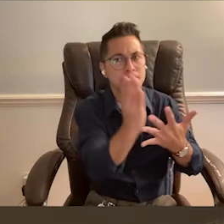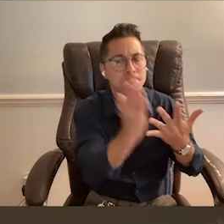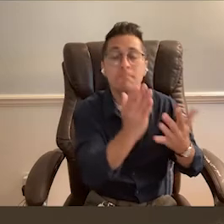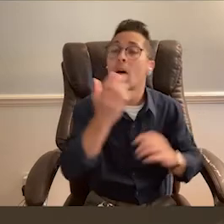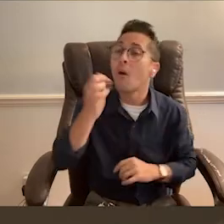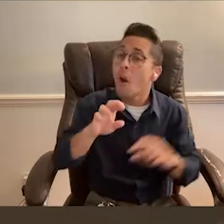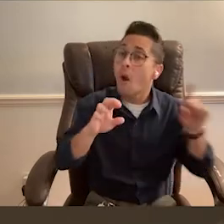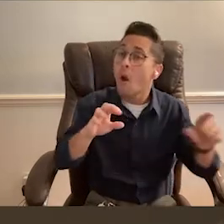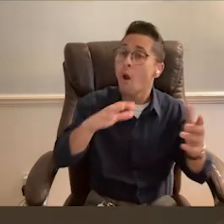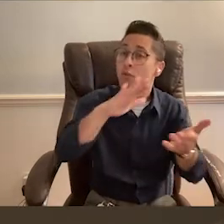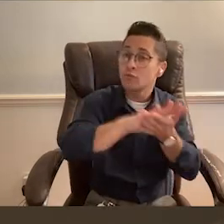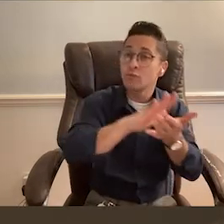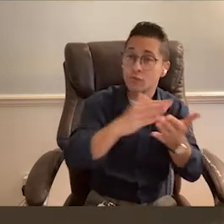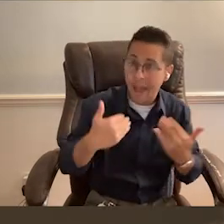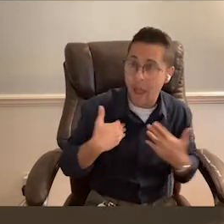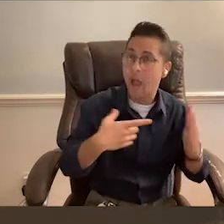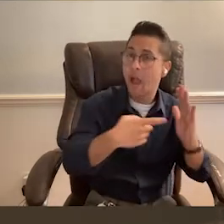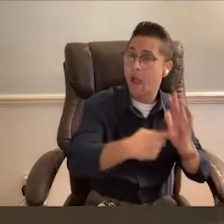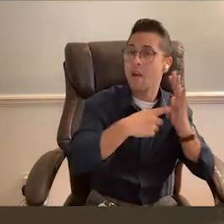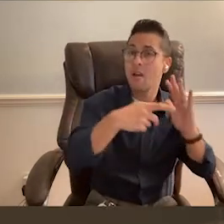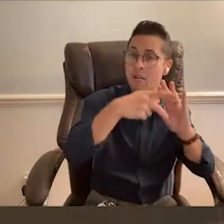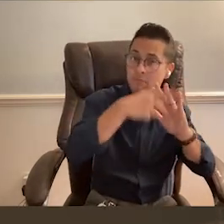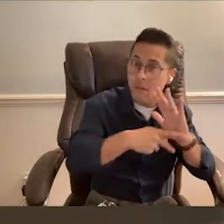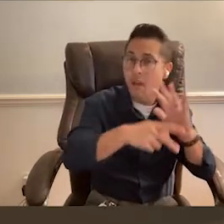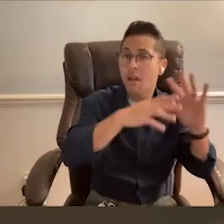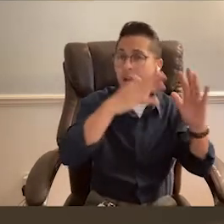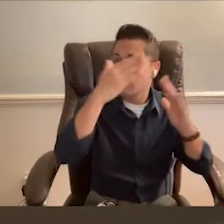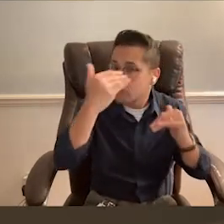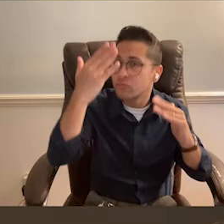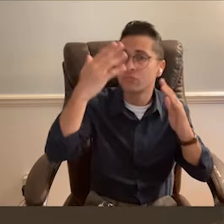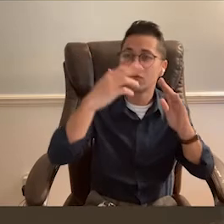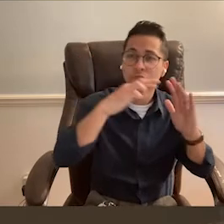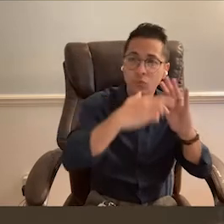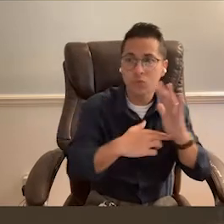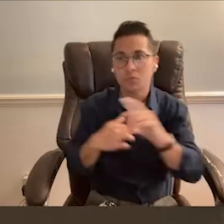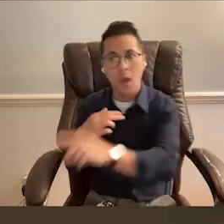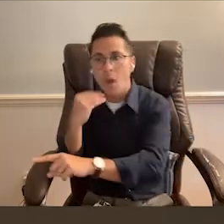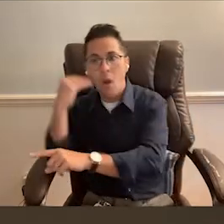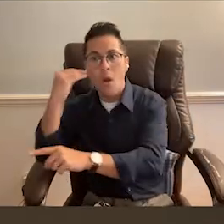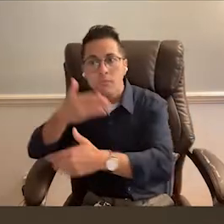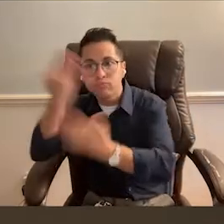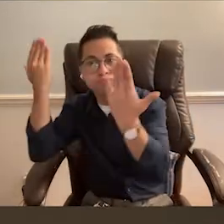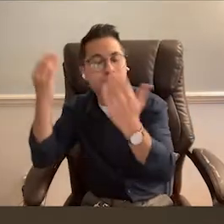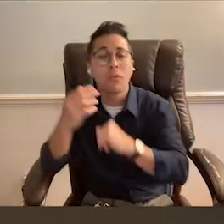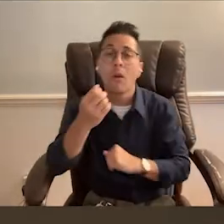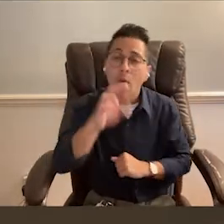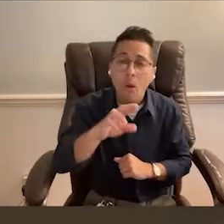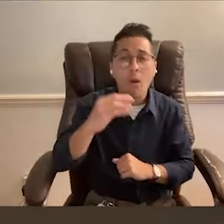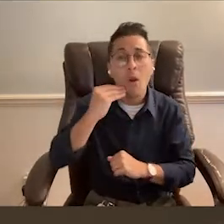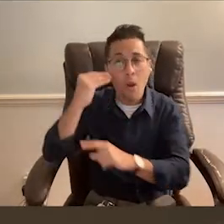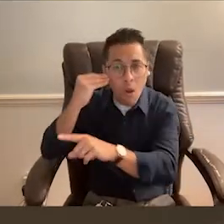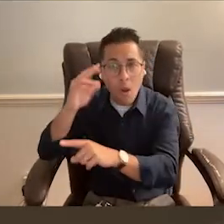is a strict regimen at school, or is it because school there is demands and there